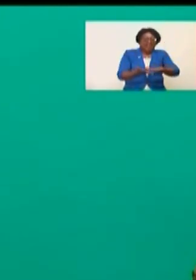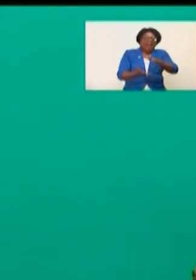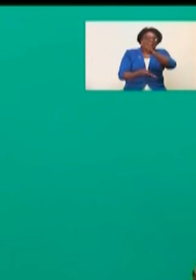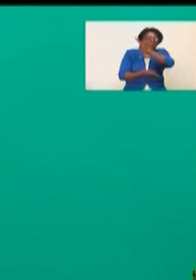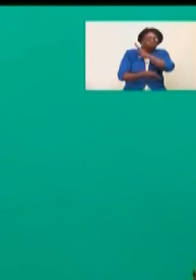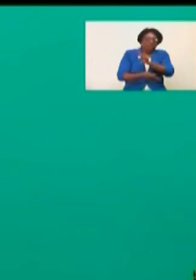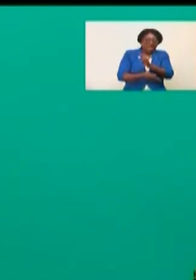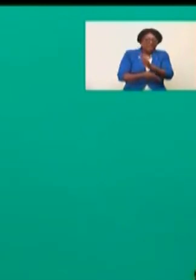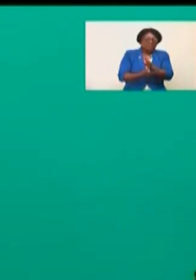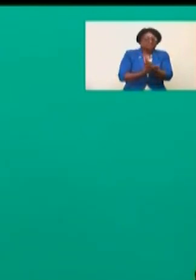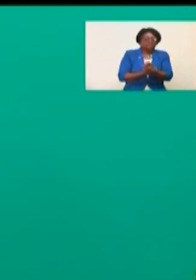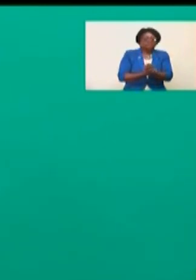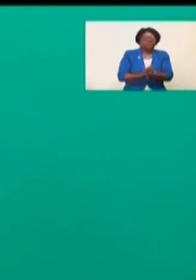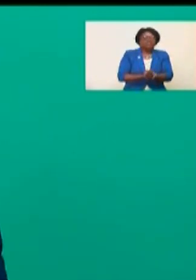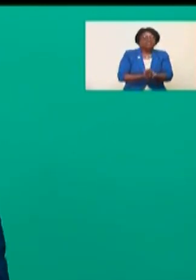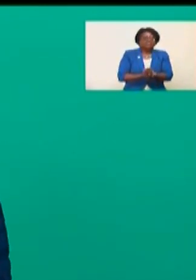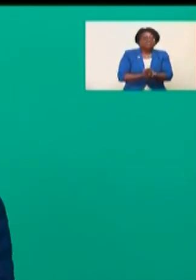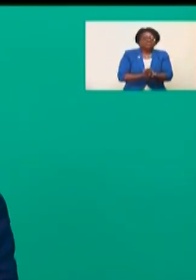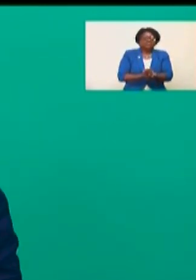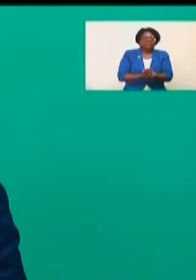Mr. Deputy Speaker,